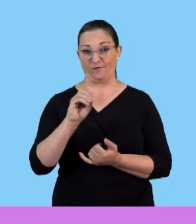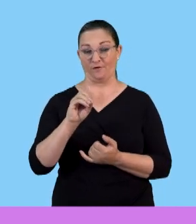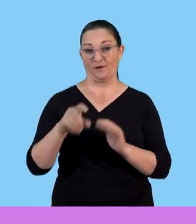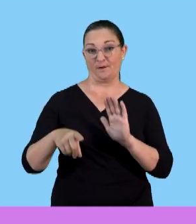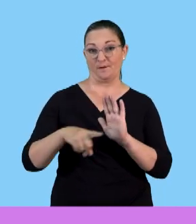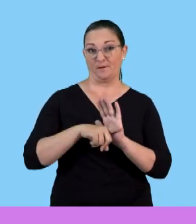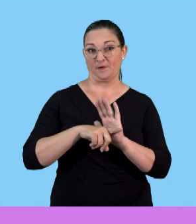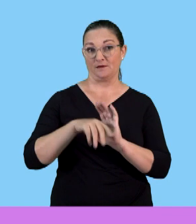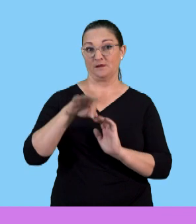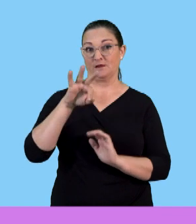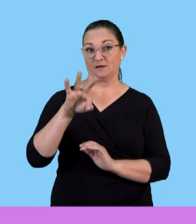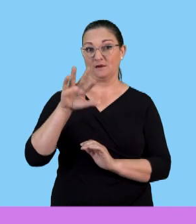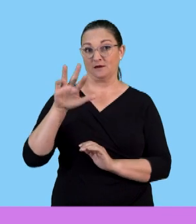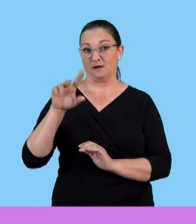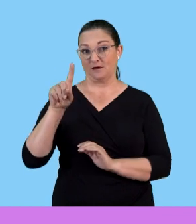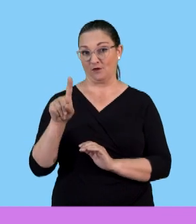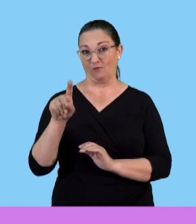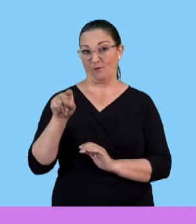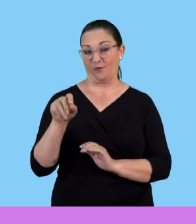and say minus